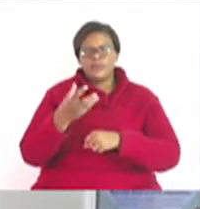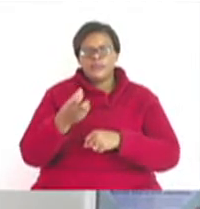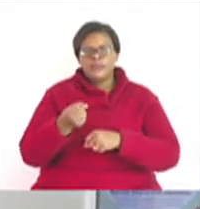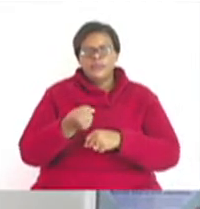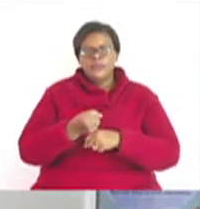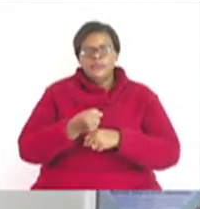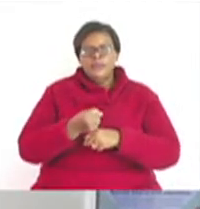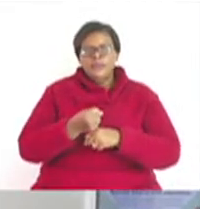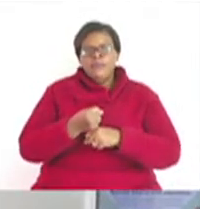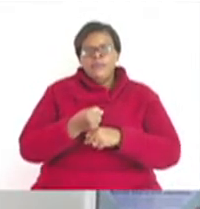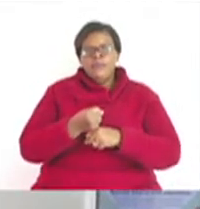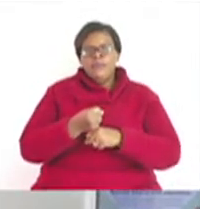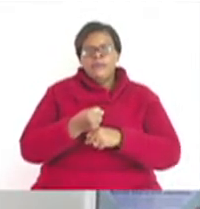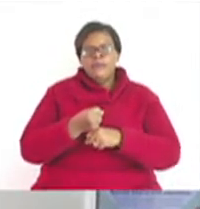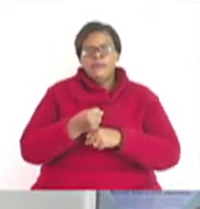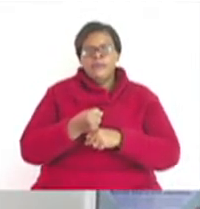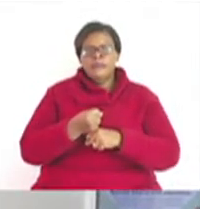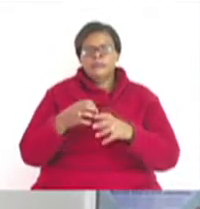composite